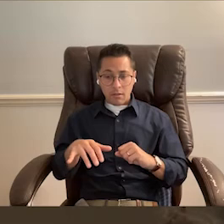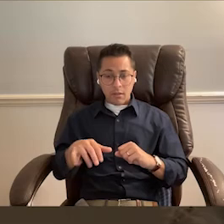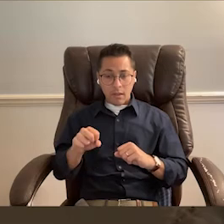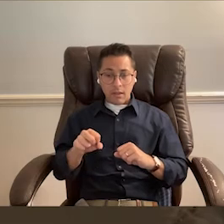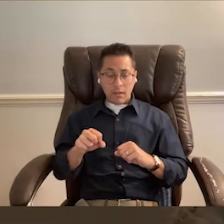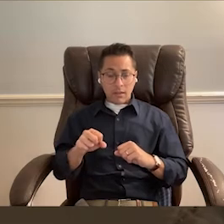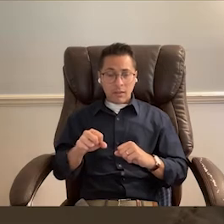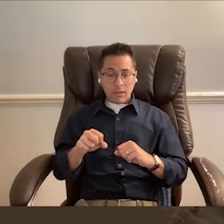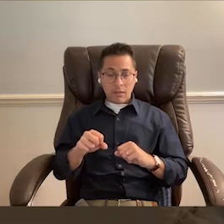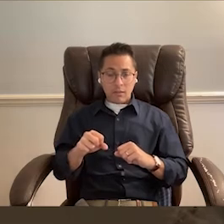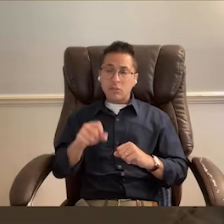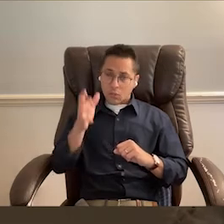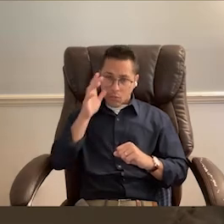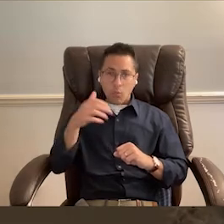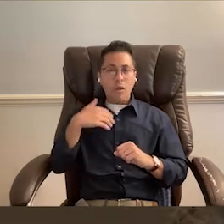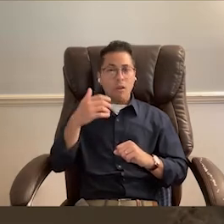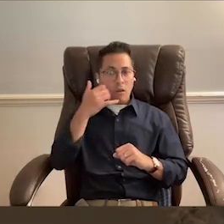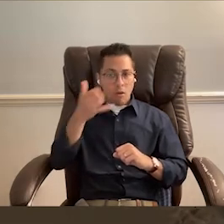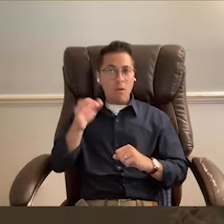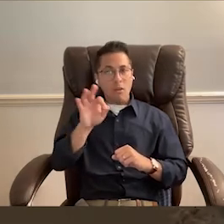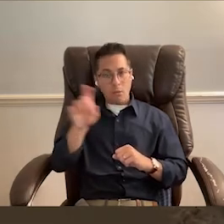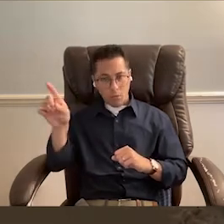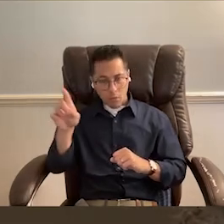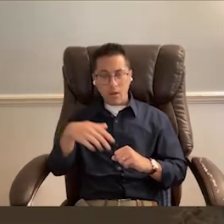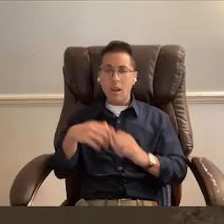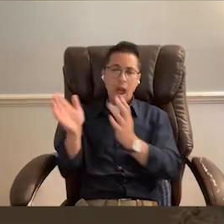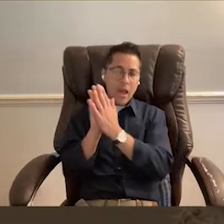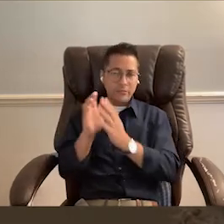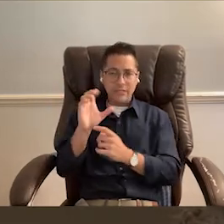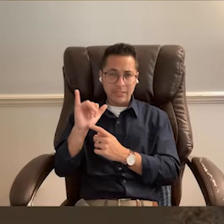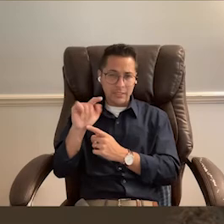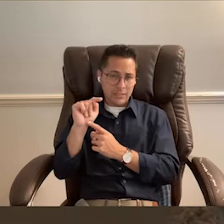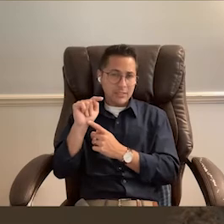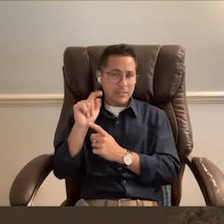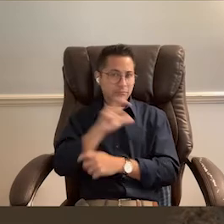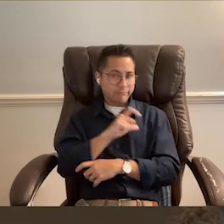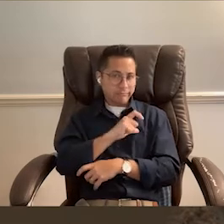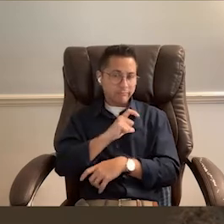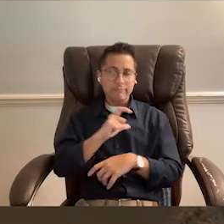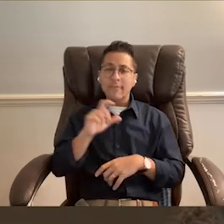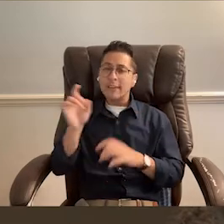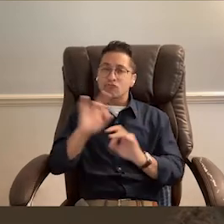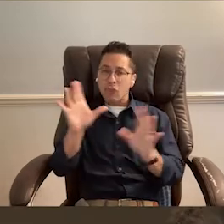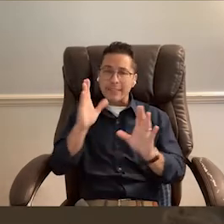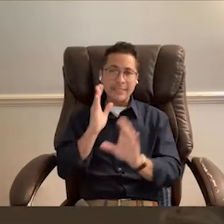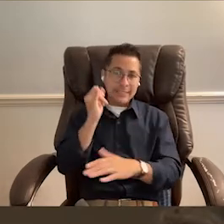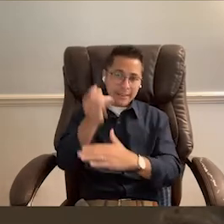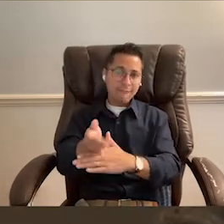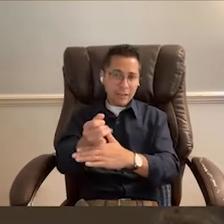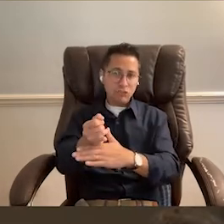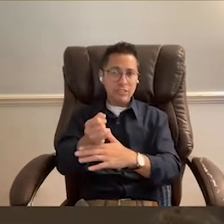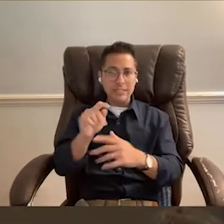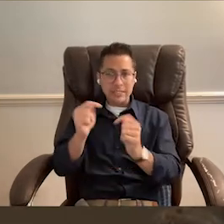talking them down as you can, to de-escalate the situation. If you cannot, you will want to call 911. Ask